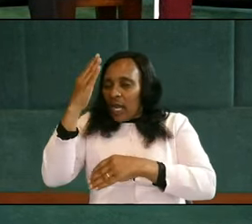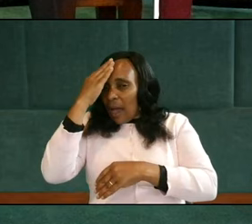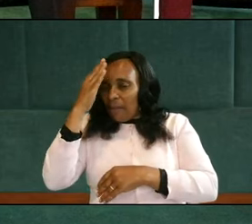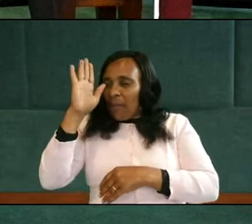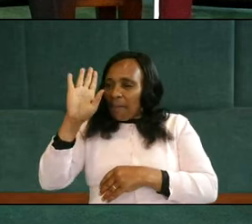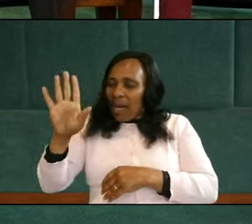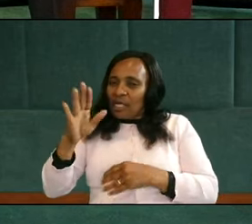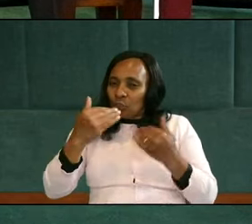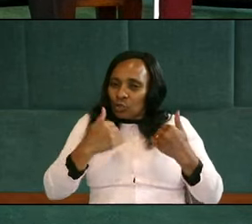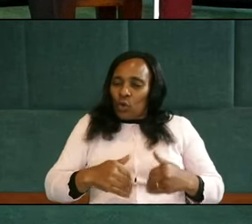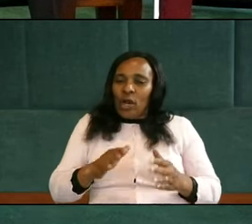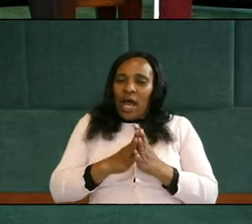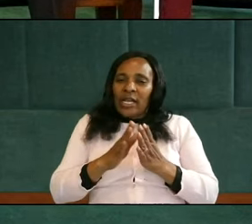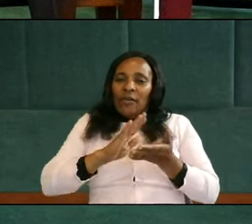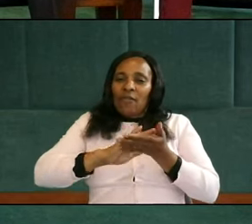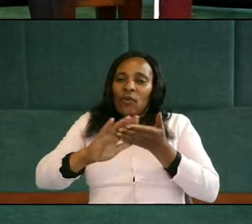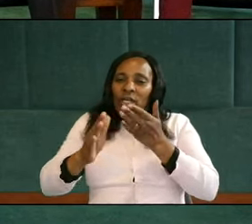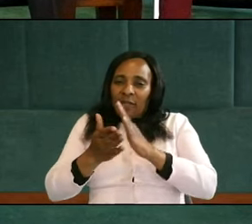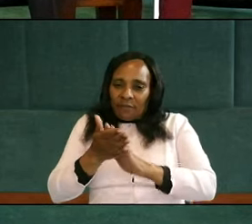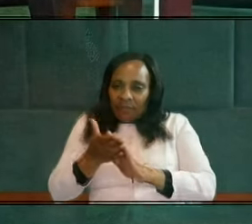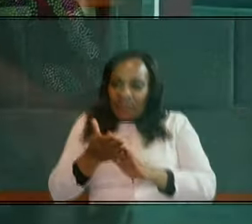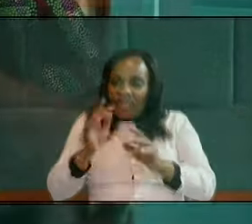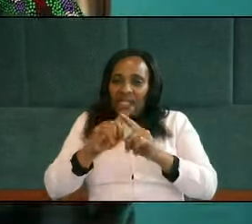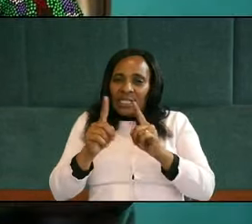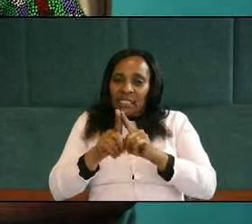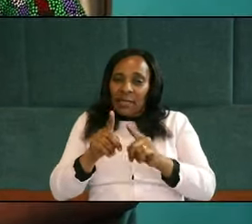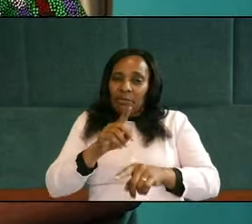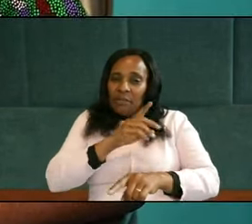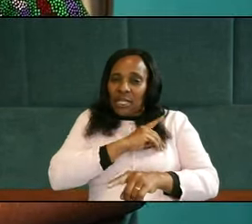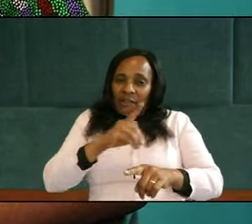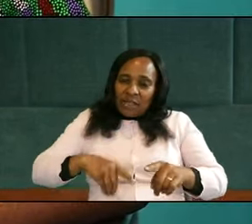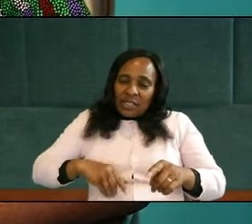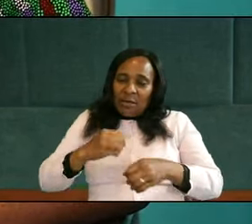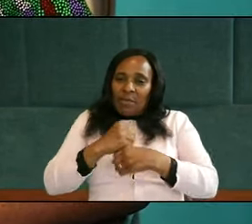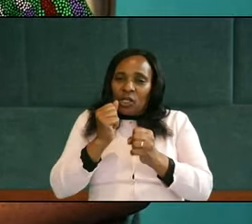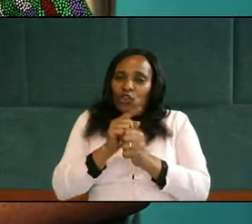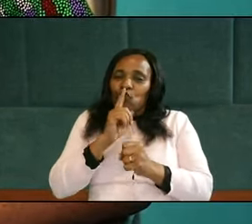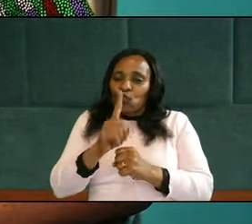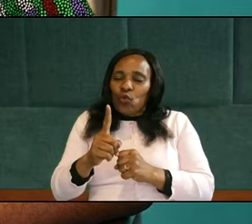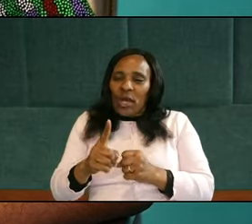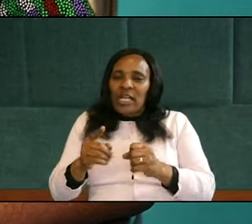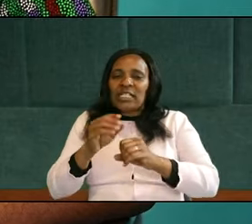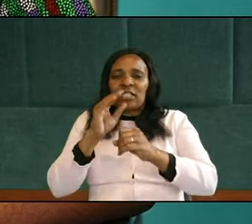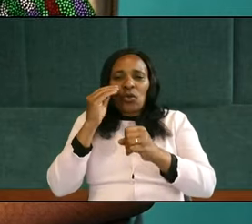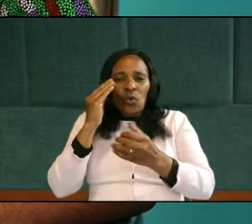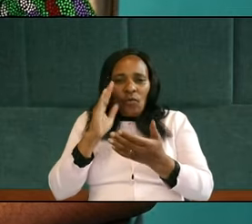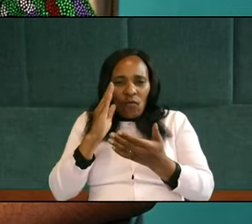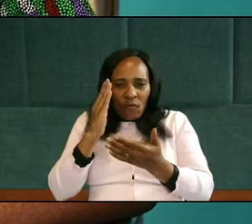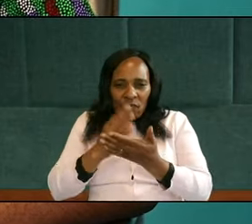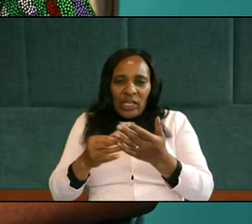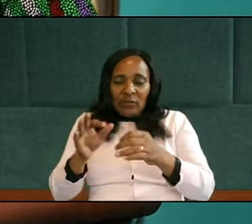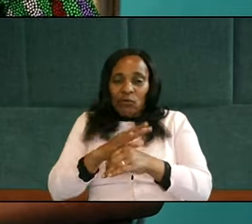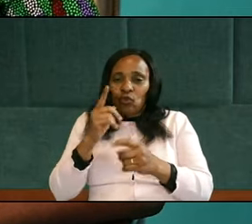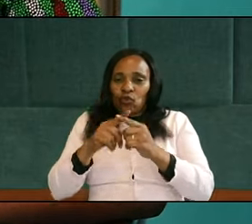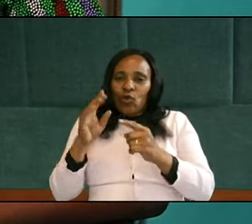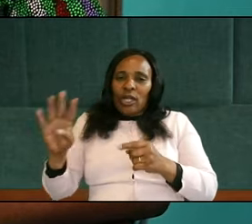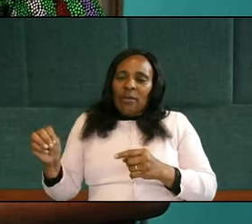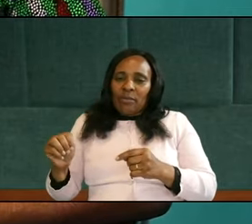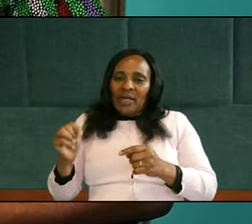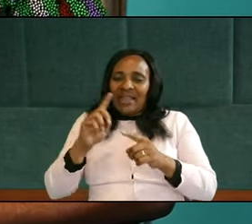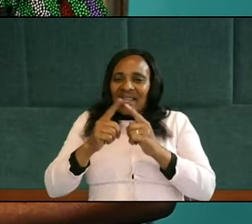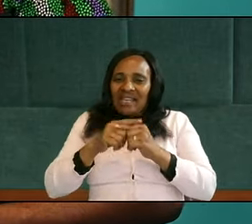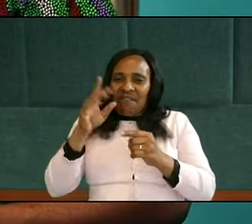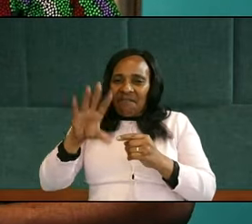confession and repentance, as did David, may be sure that there is hope for him. Whoever will in faith accept God's promises will find